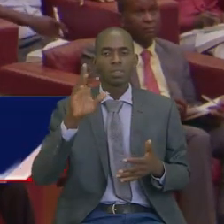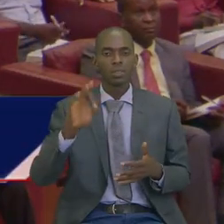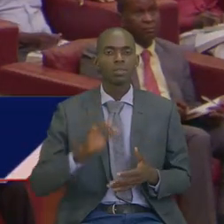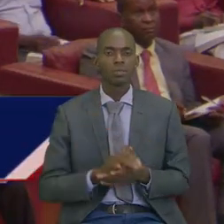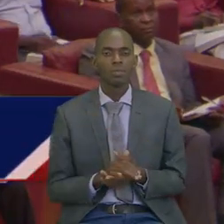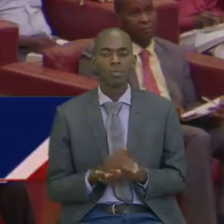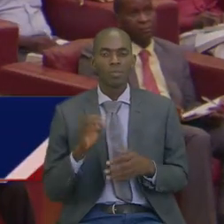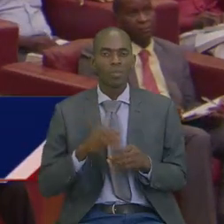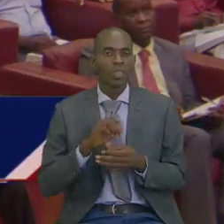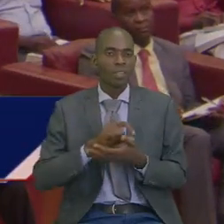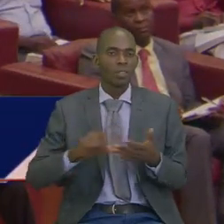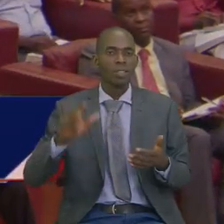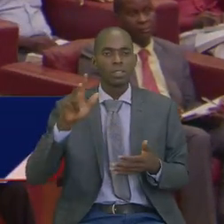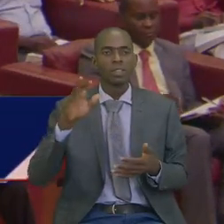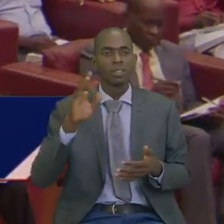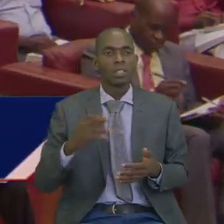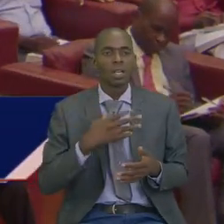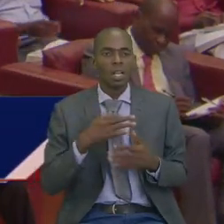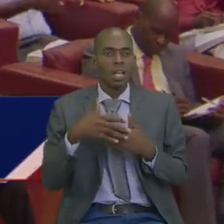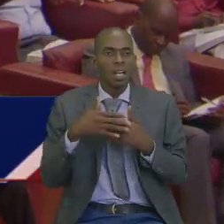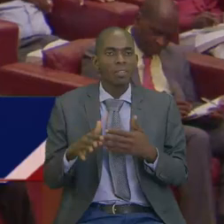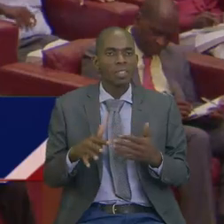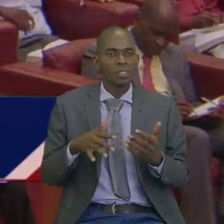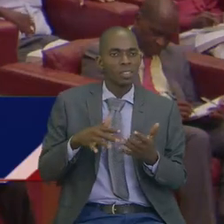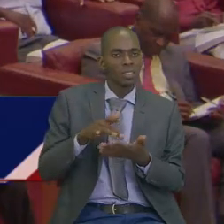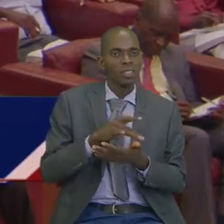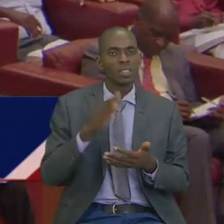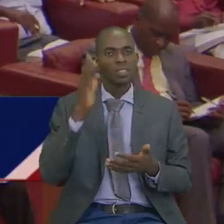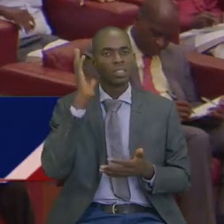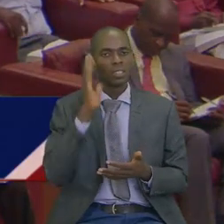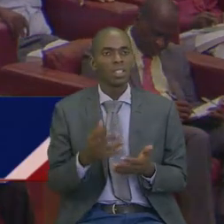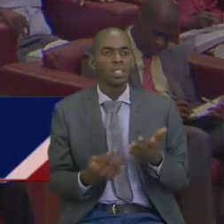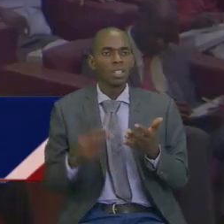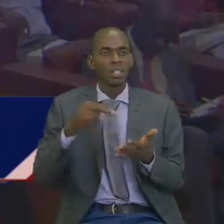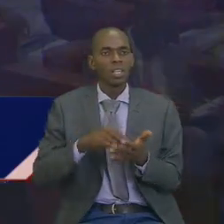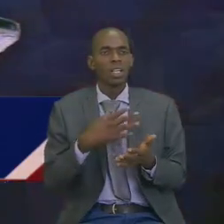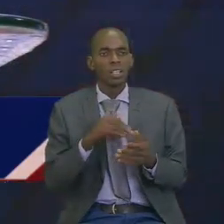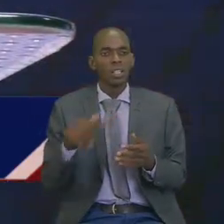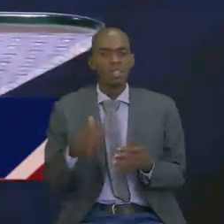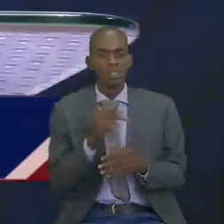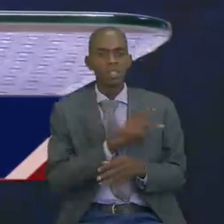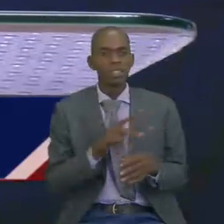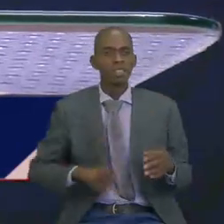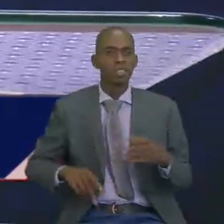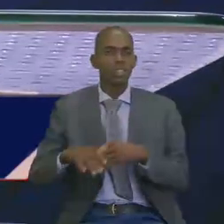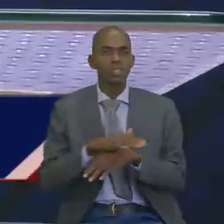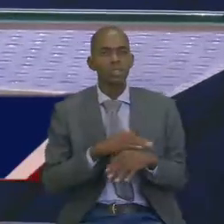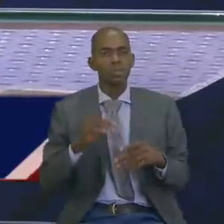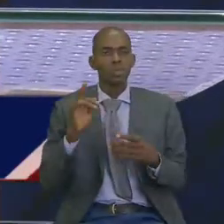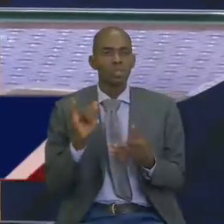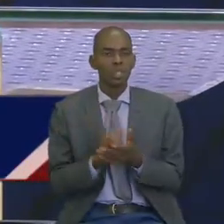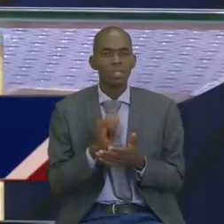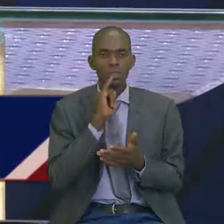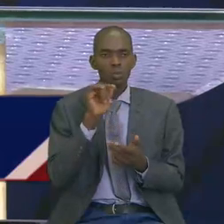Daniel chapter 2, verse 39. In verse 39, and after thee, Nebuchadnezzar, shall arise another kingdom inferior to